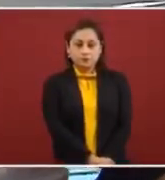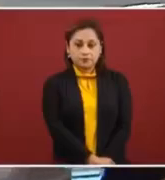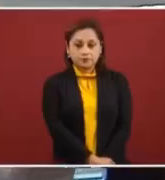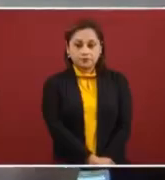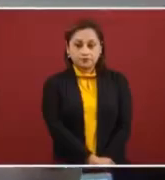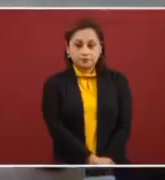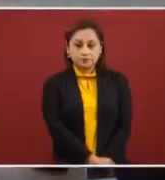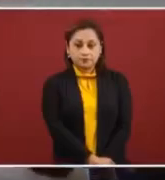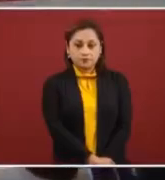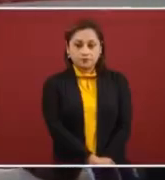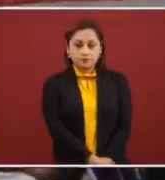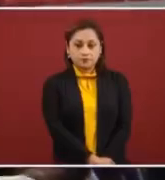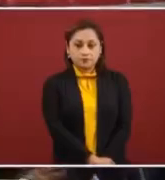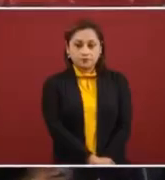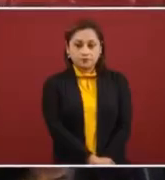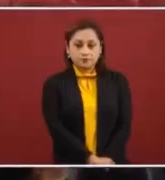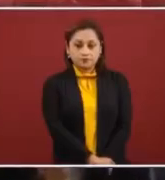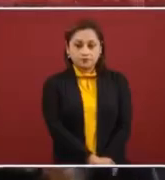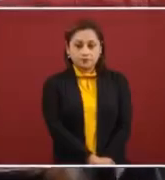Pretty cool.